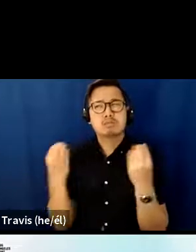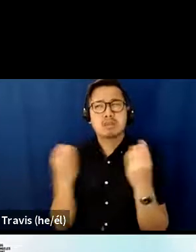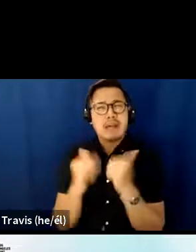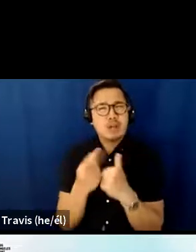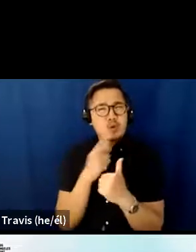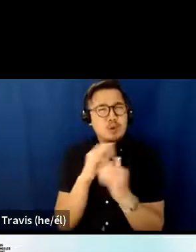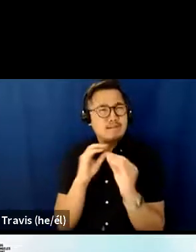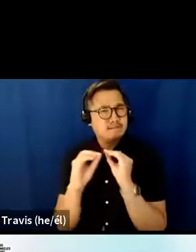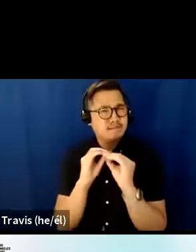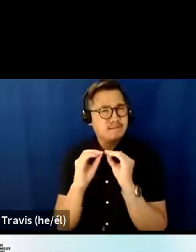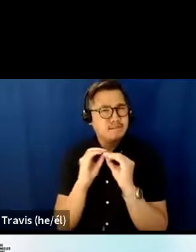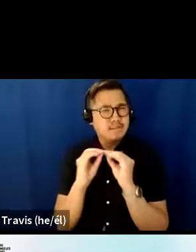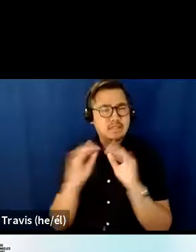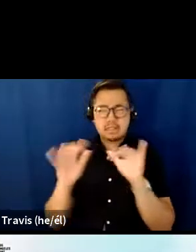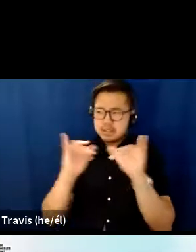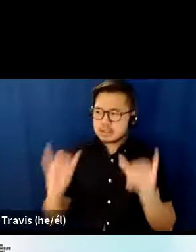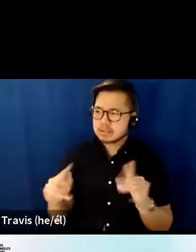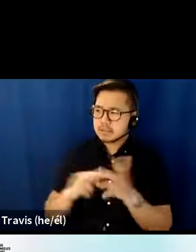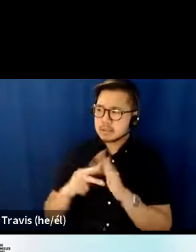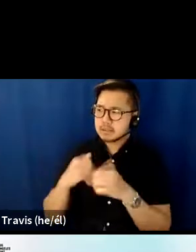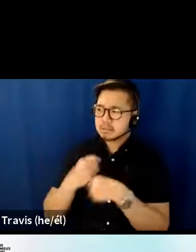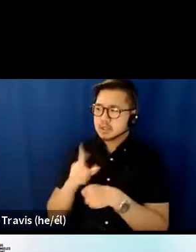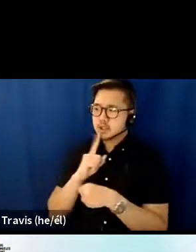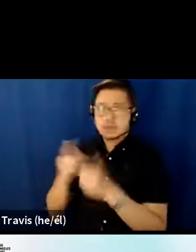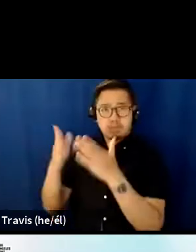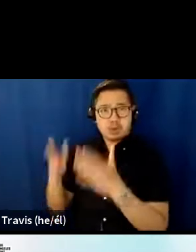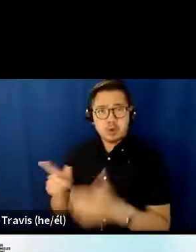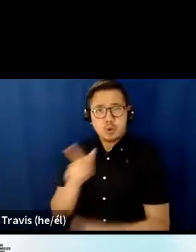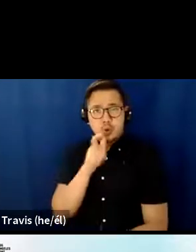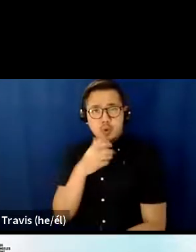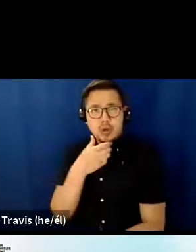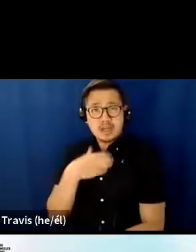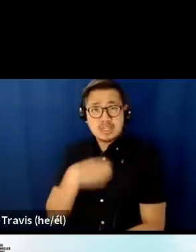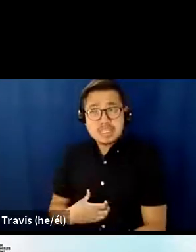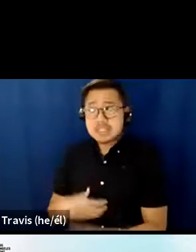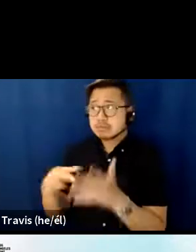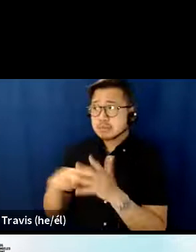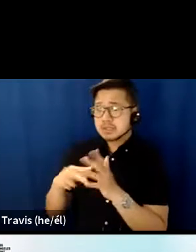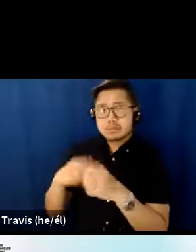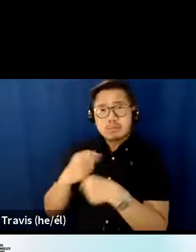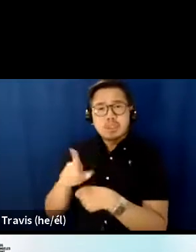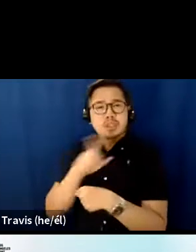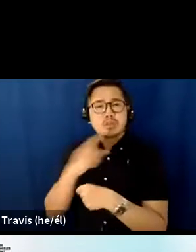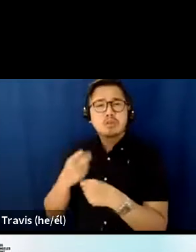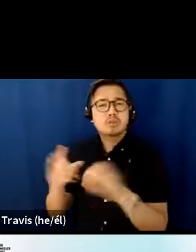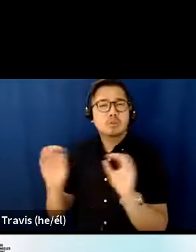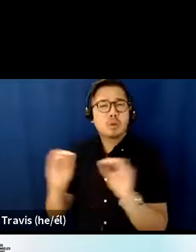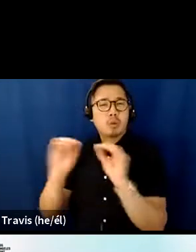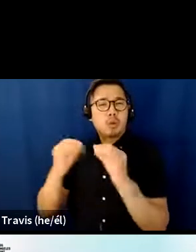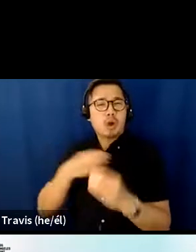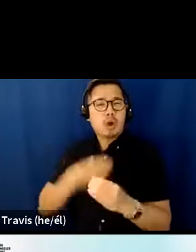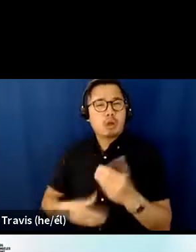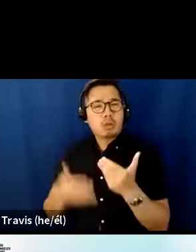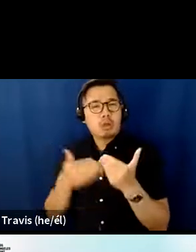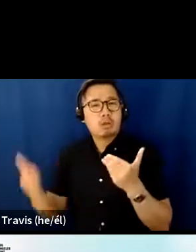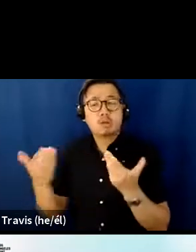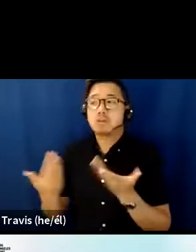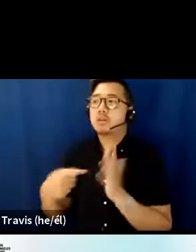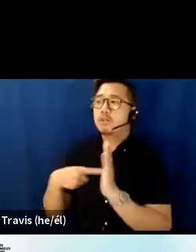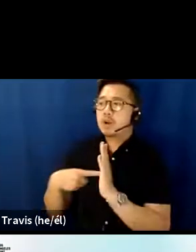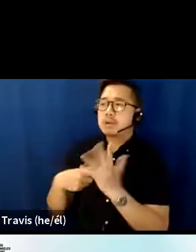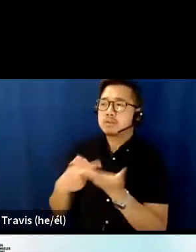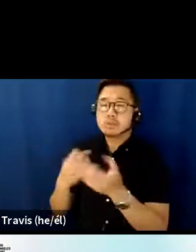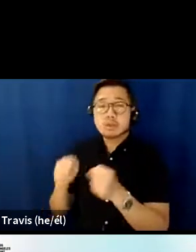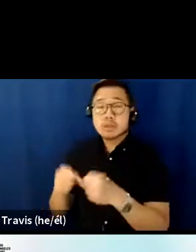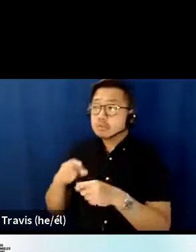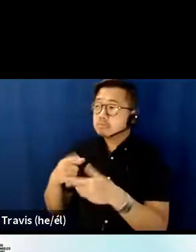to not have to be in this place again? Is it that you're having trouble getting to social services? Is it that you don't understand like the application? Is it that, what is it